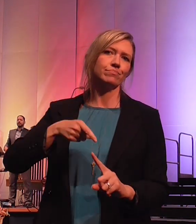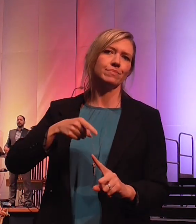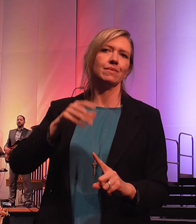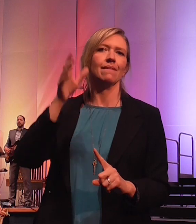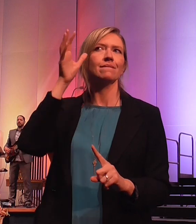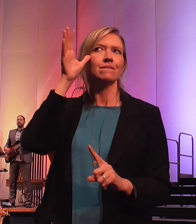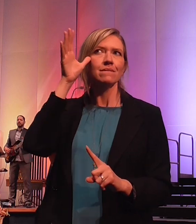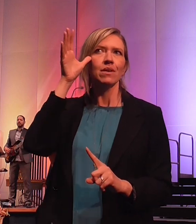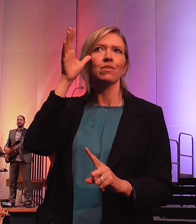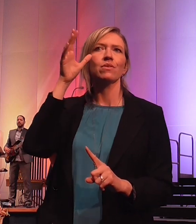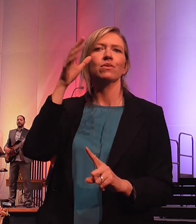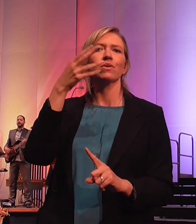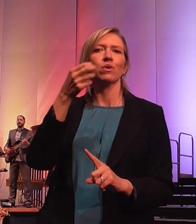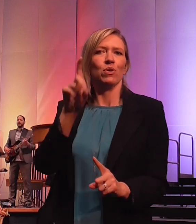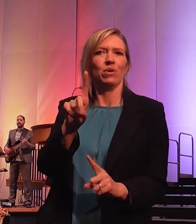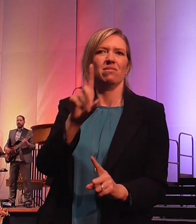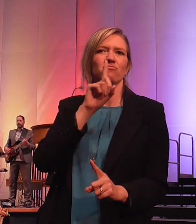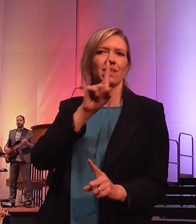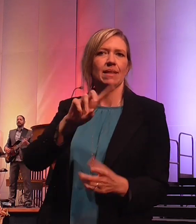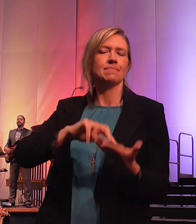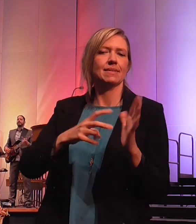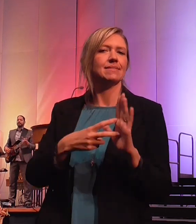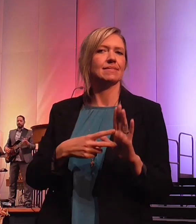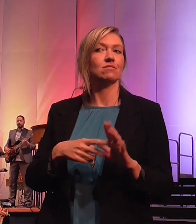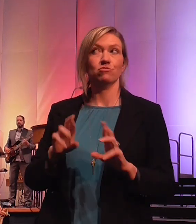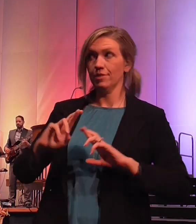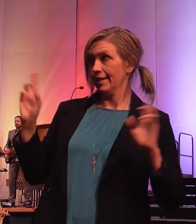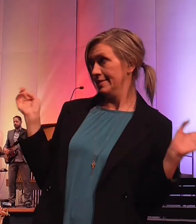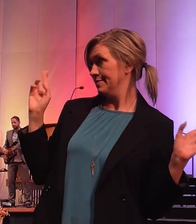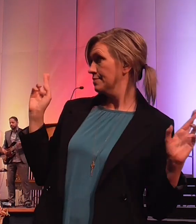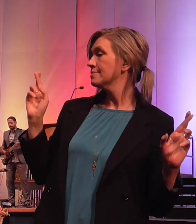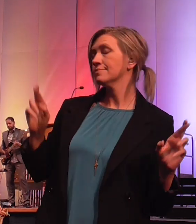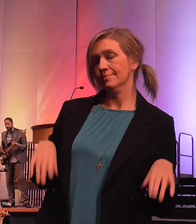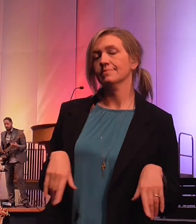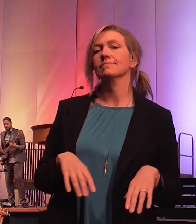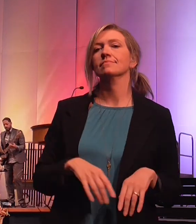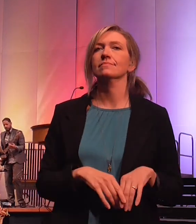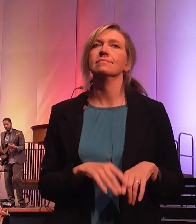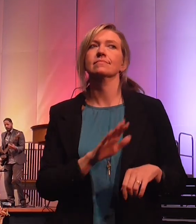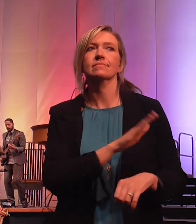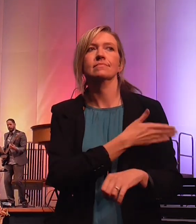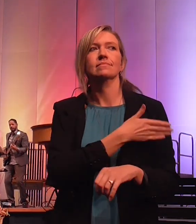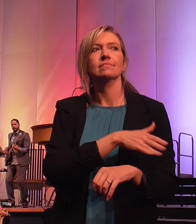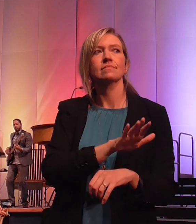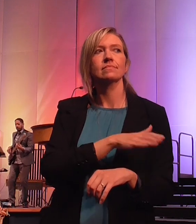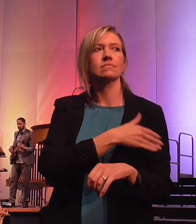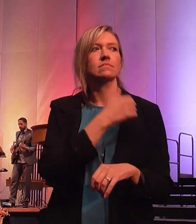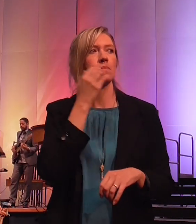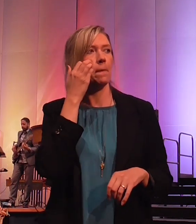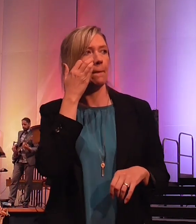what fatherhood really means. Ready, guys? Yeah. 1, 2, 3.